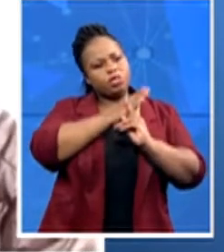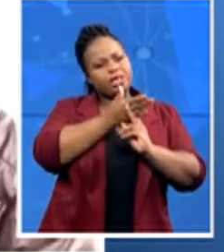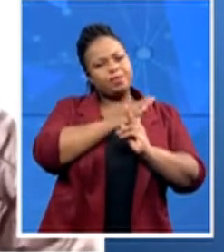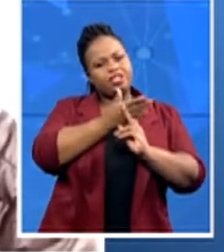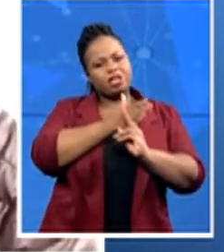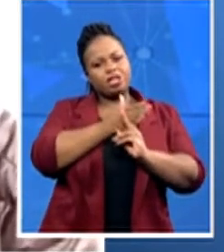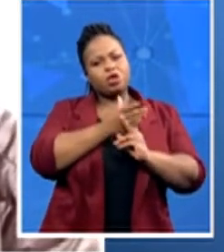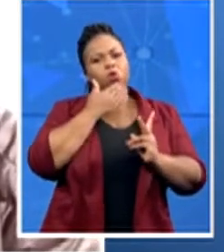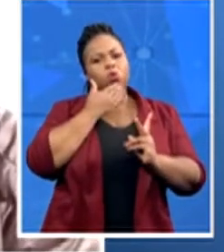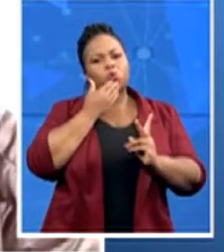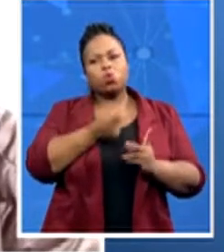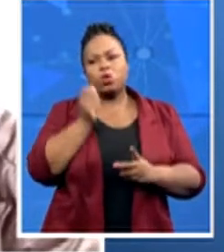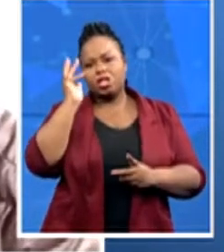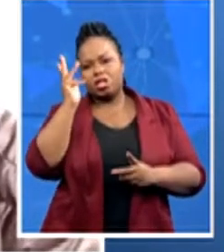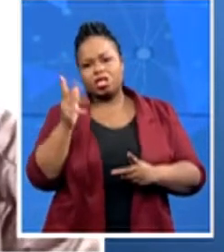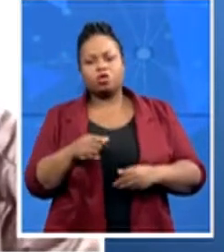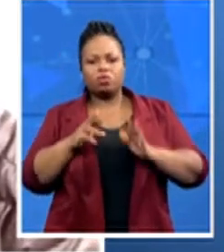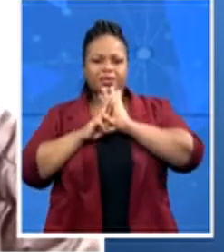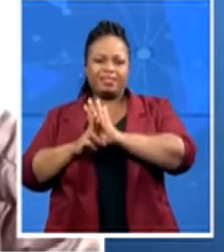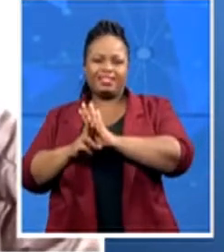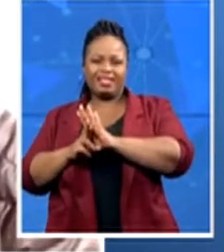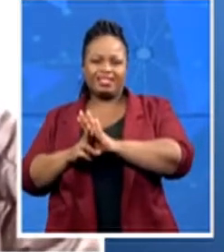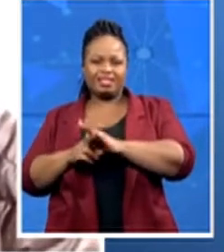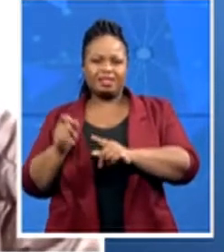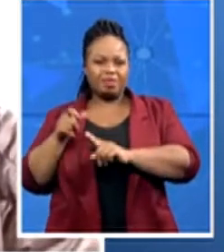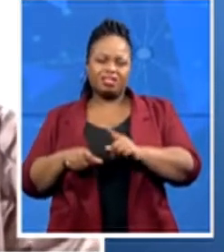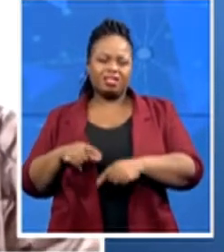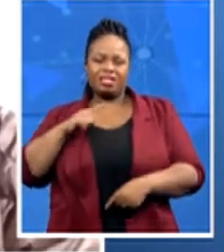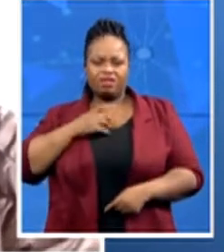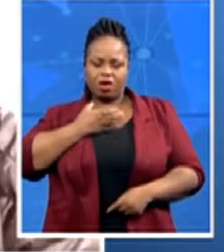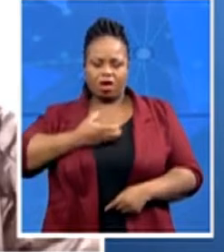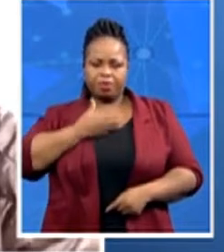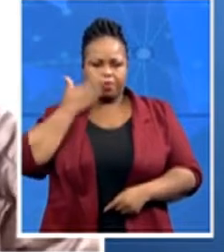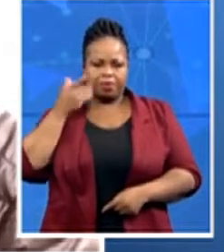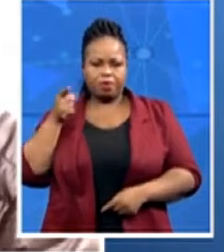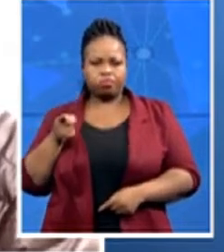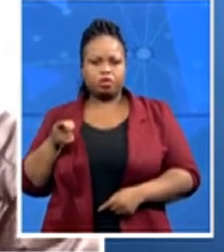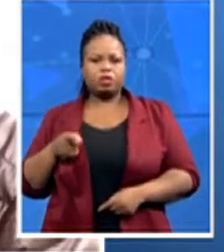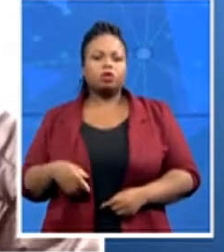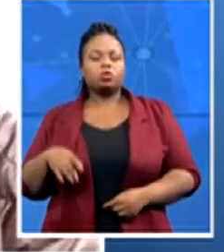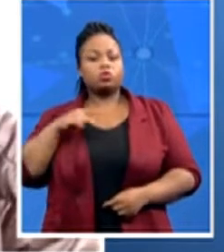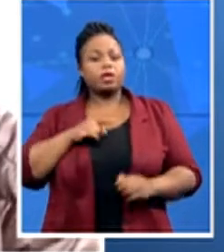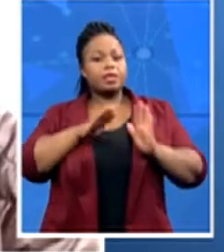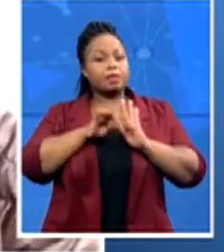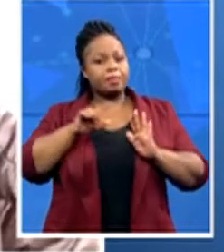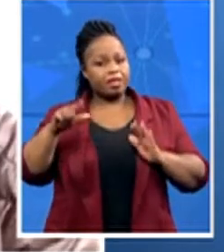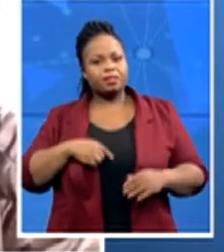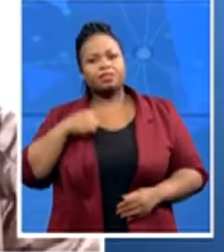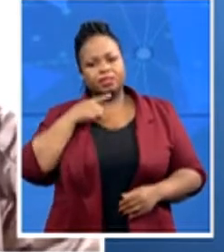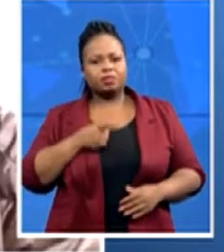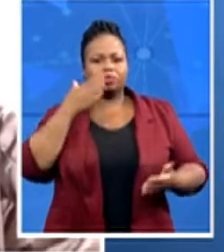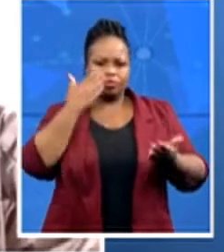behalf. You know that the bill also provides for automation of protection